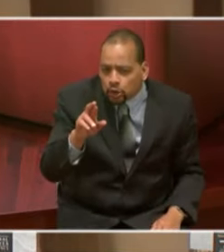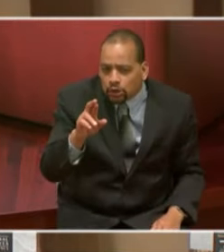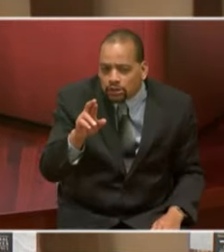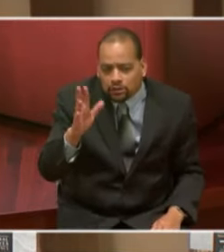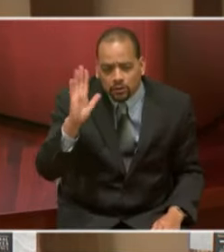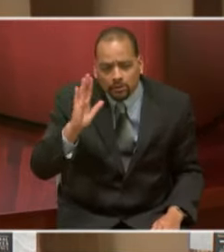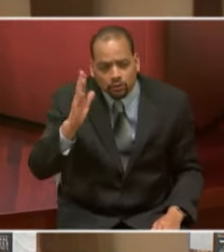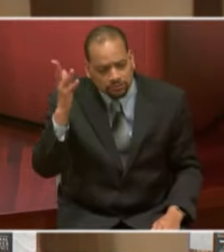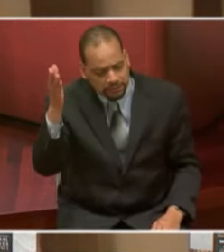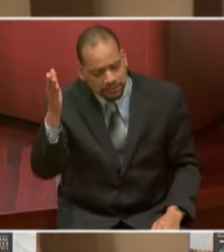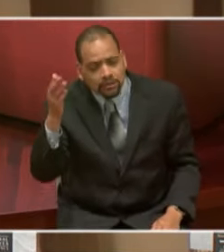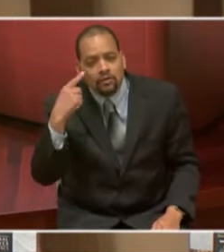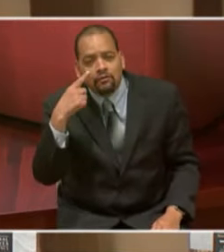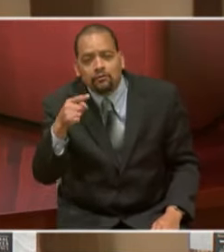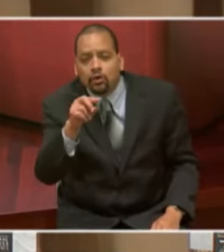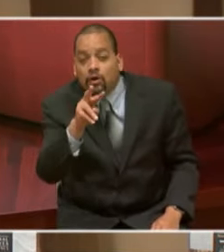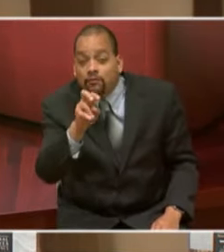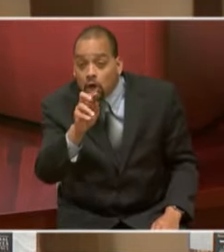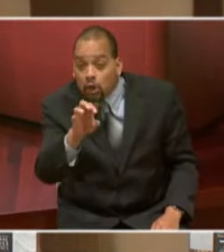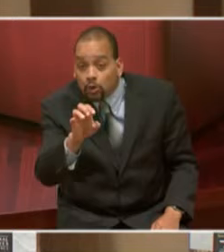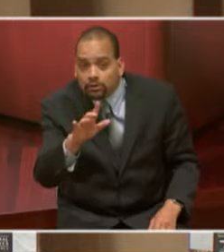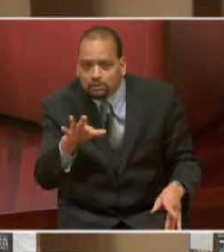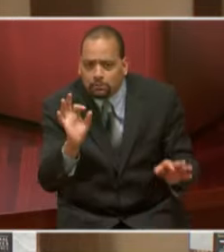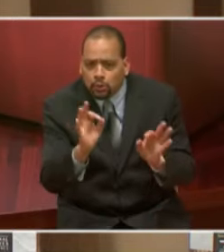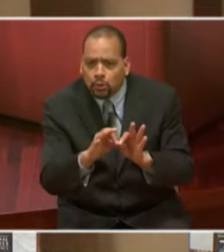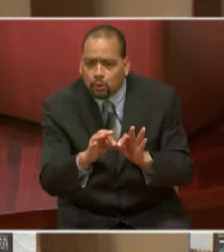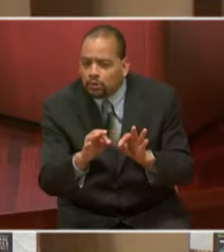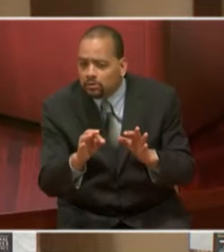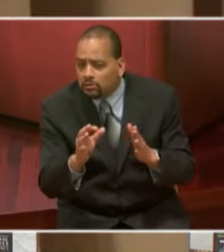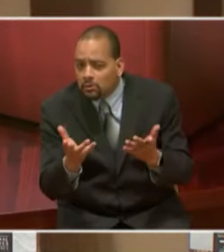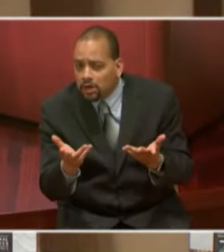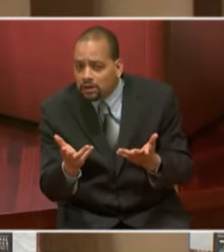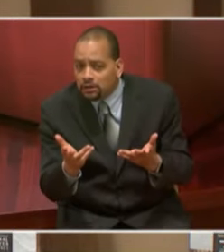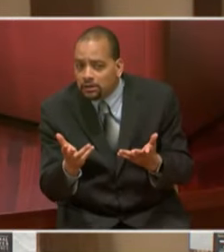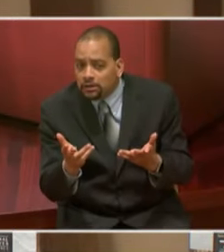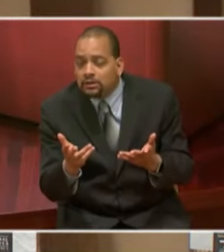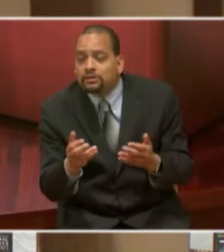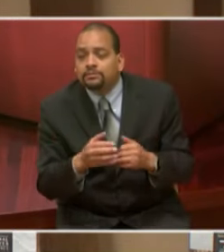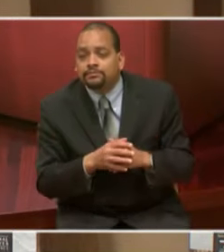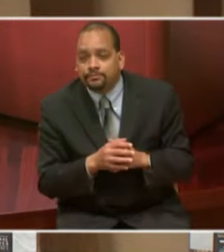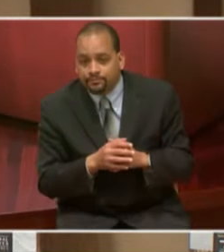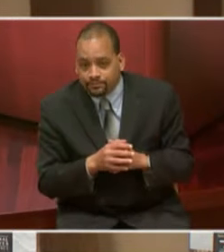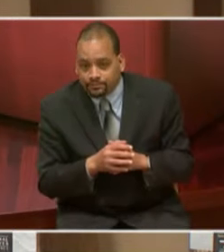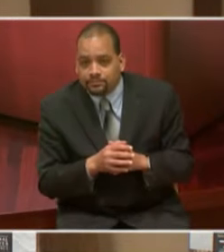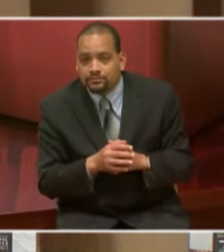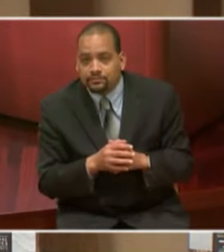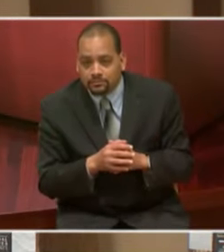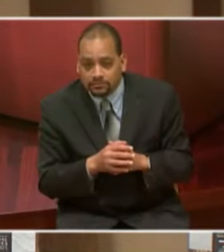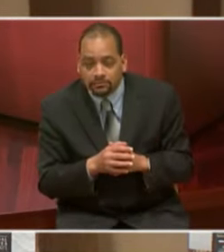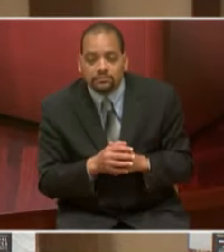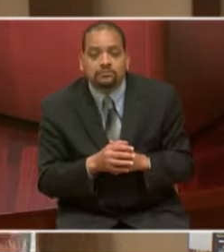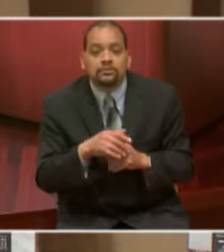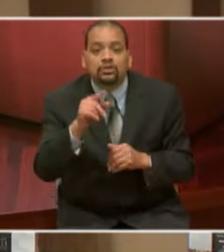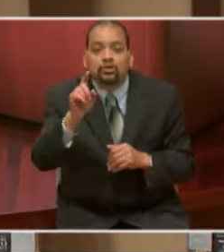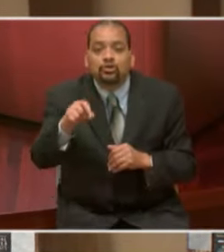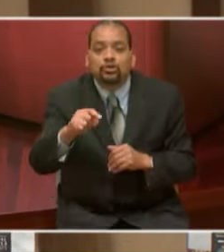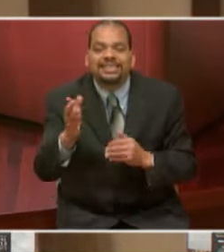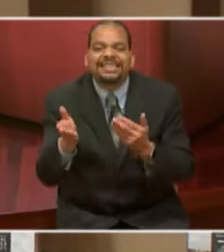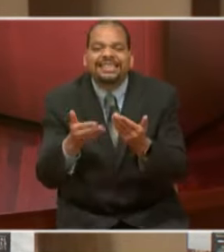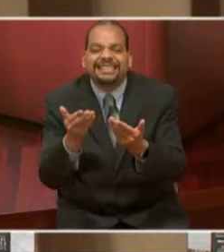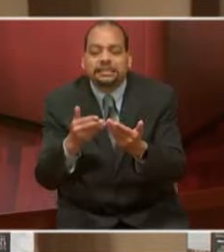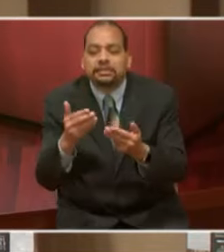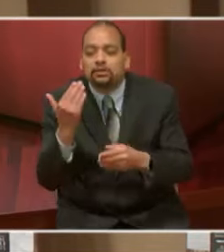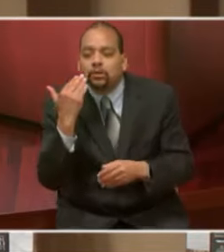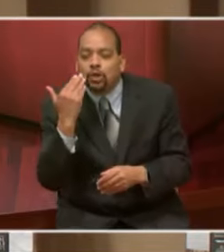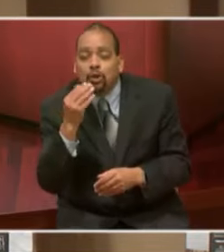times where you were being asked by the police whether or not you wanted to prosecute, in times of moments of your truth, where